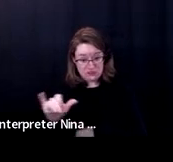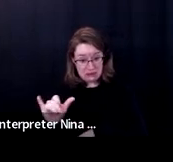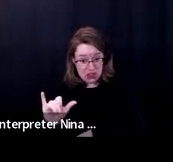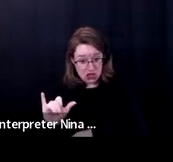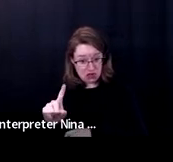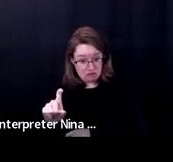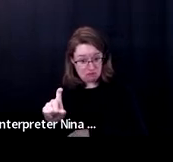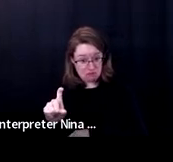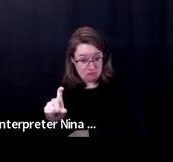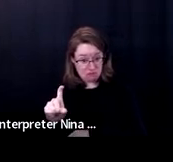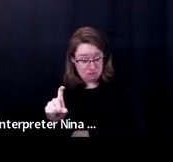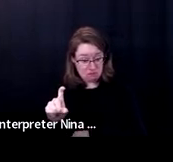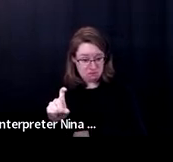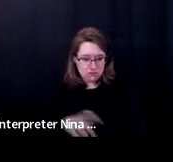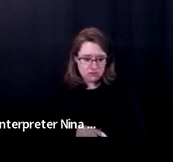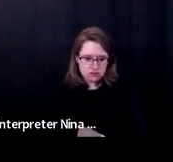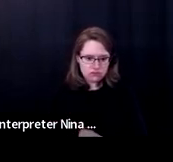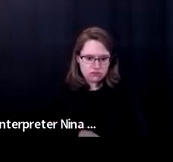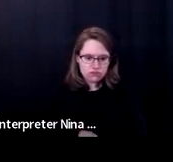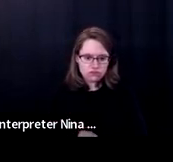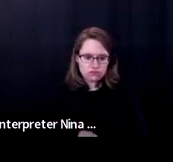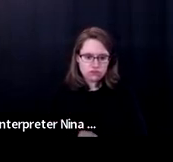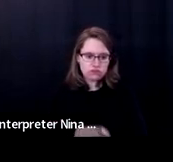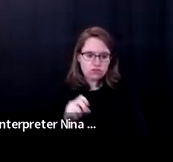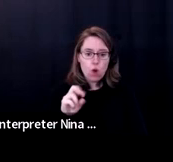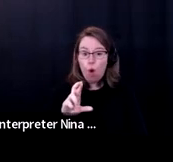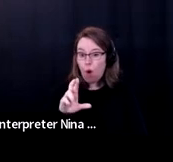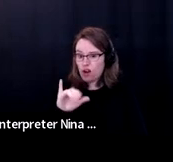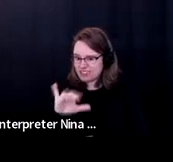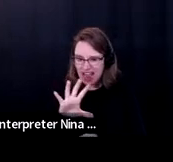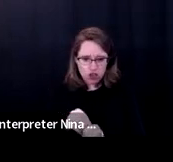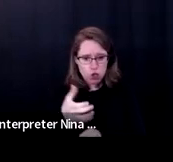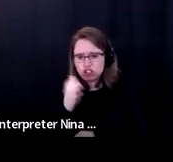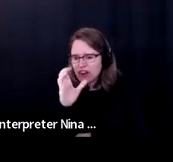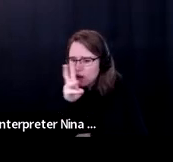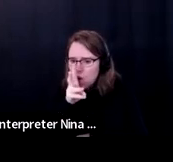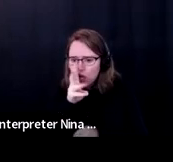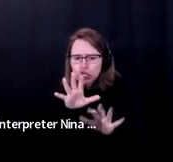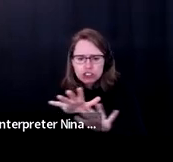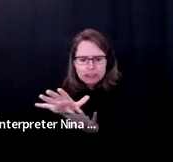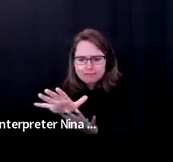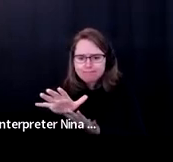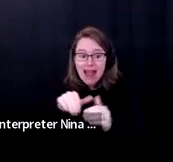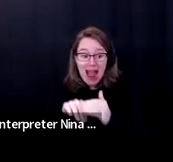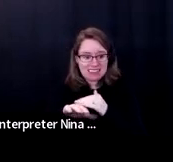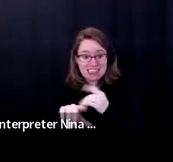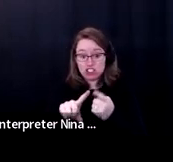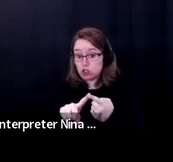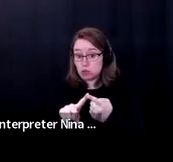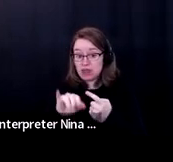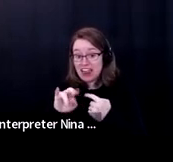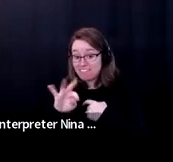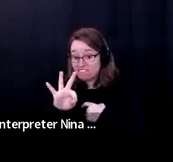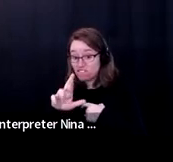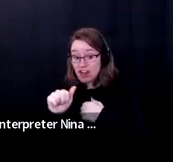it was different infrastructure, including drinking water and everything. But if it was access to, the infrastructure